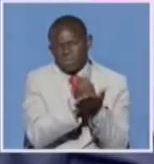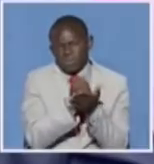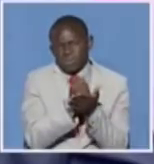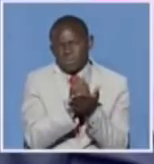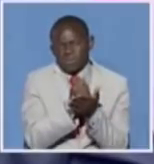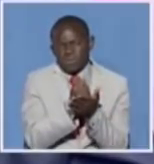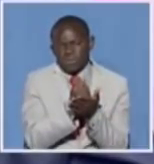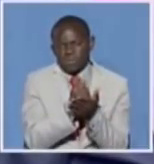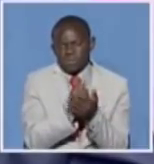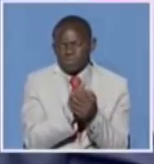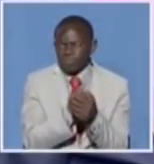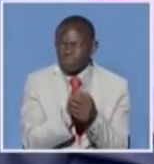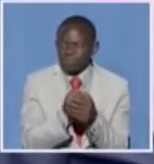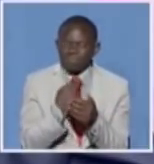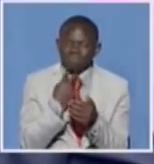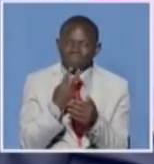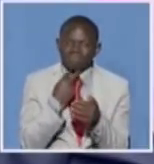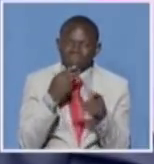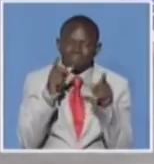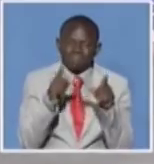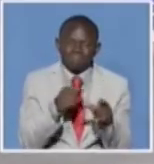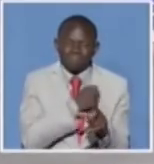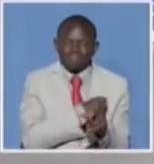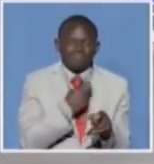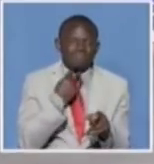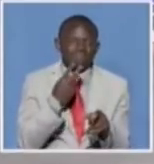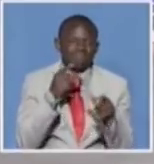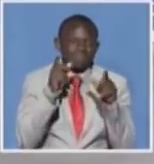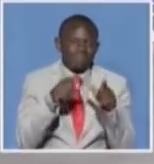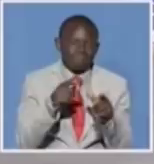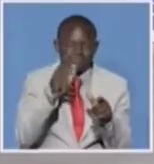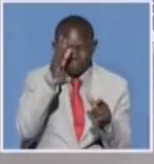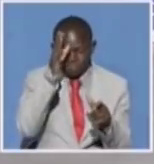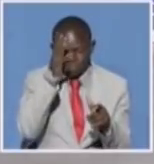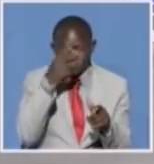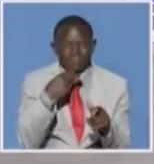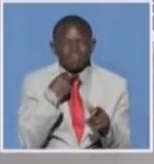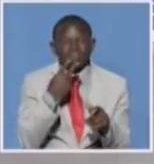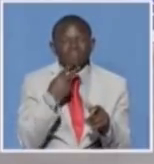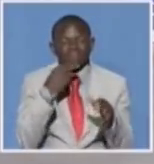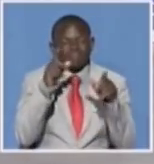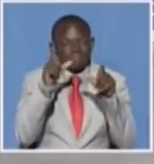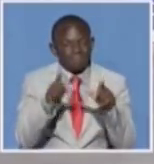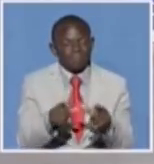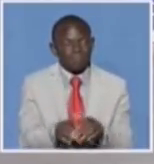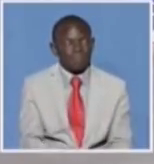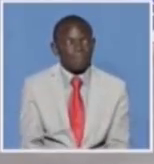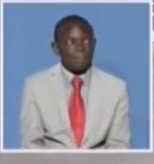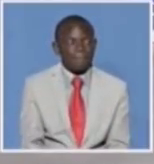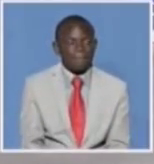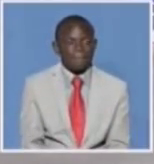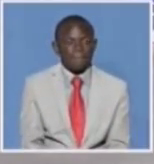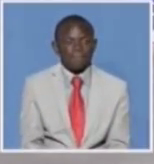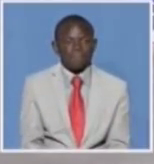new phenomena that we are observing. Now, let's look at teachers and their qualifications. Not too long ago, we had the